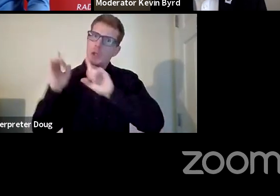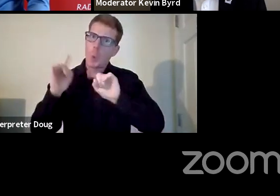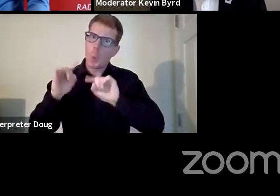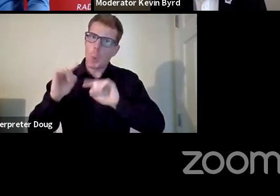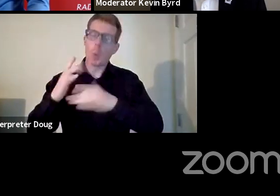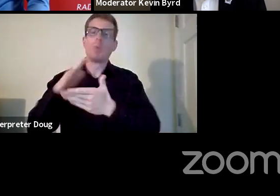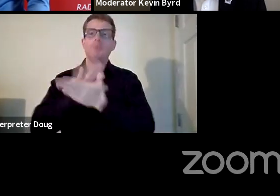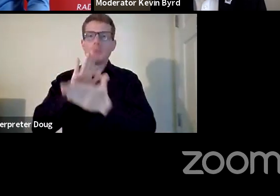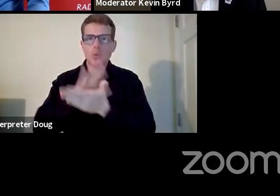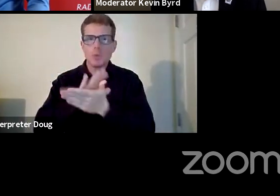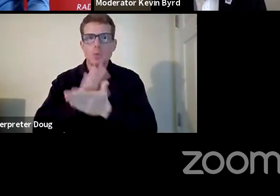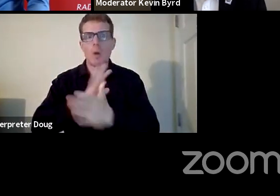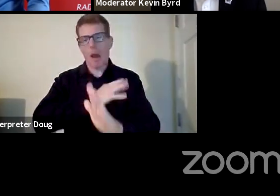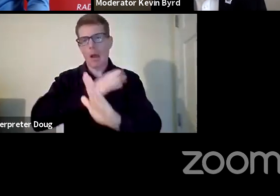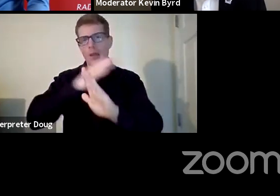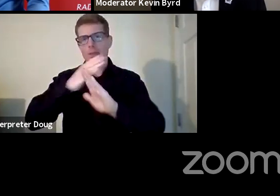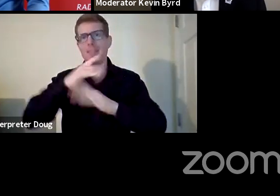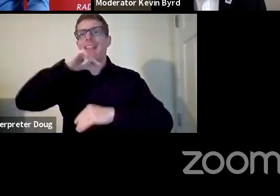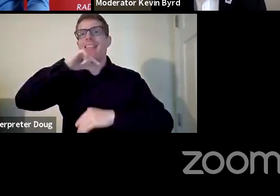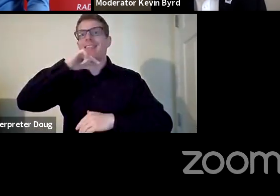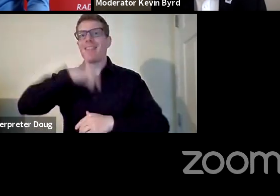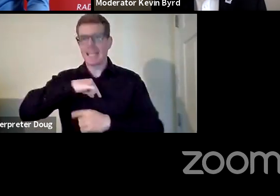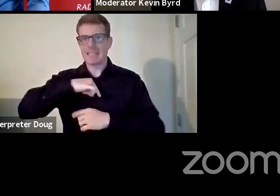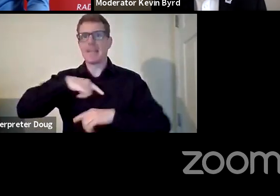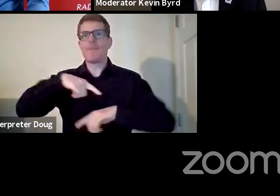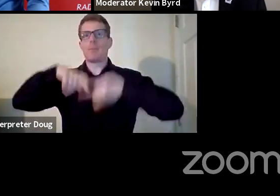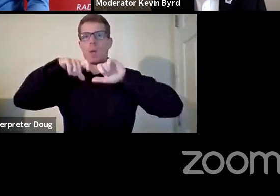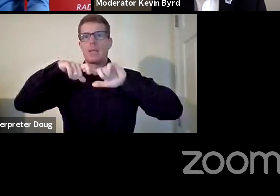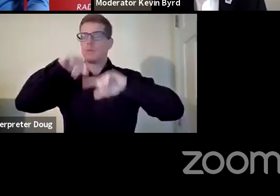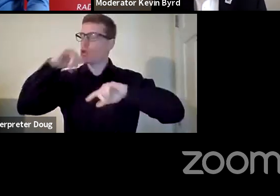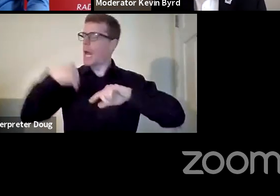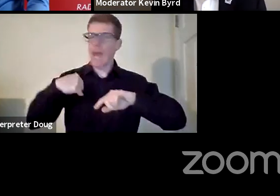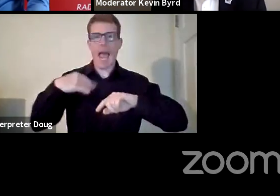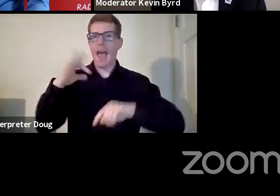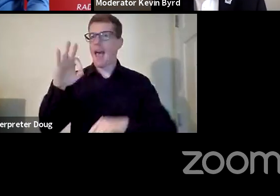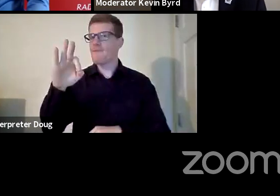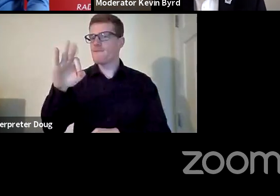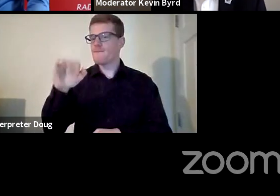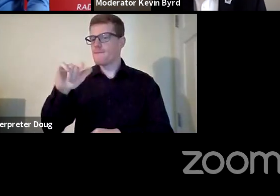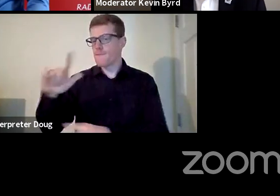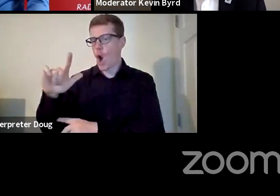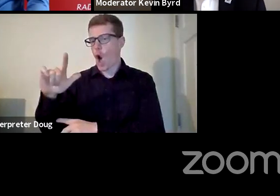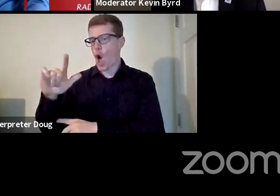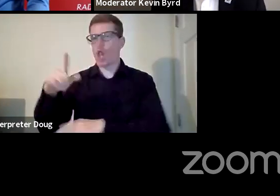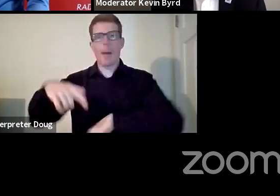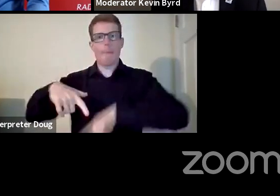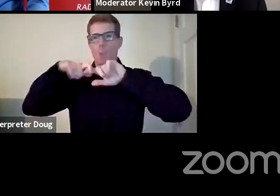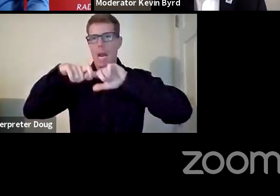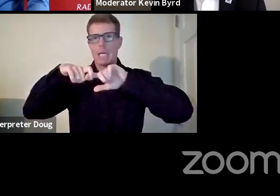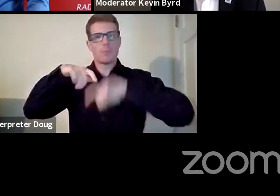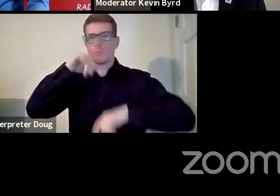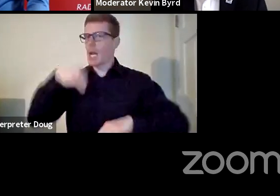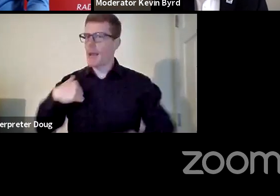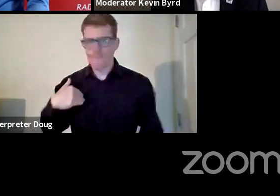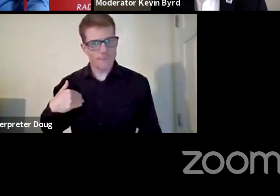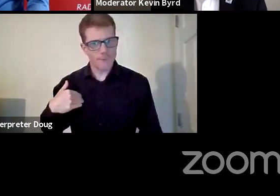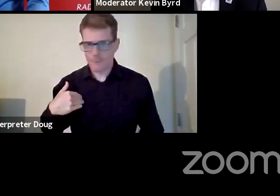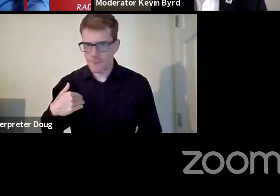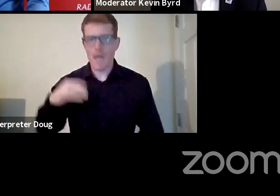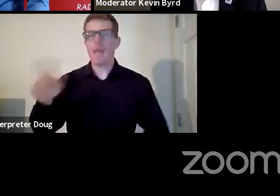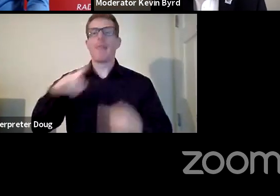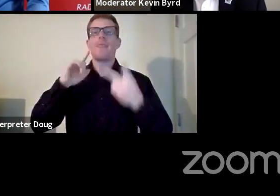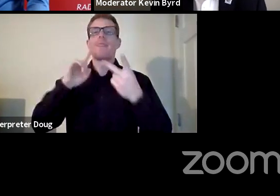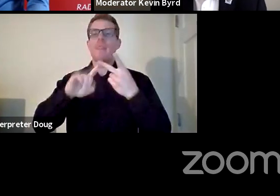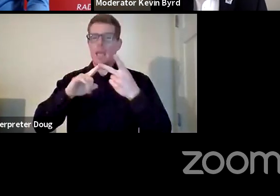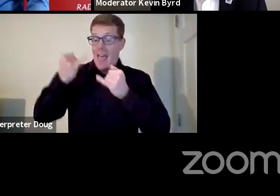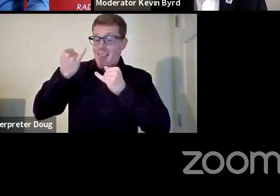until the Thanksgiving break, not going to take a fall break. And then the last 2 weeks of our classes and